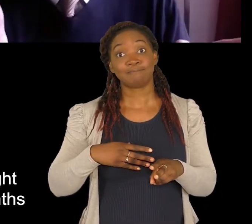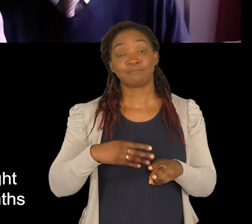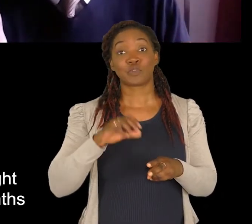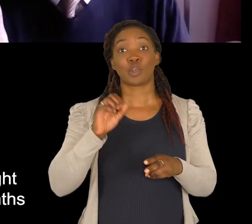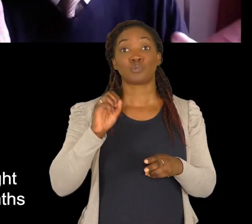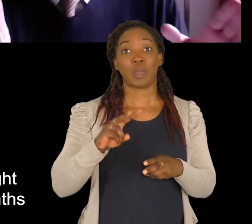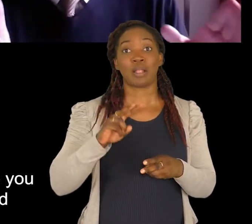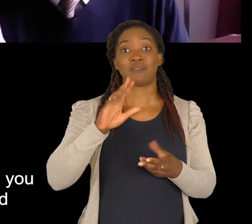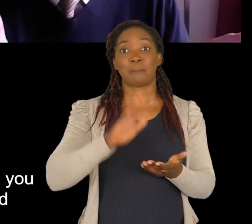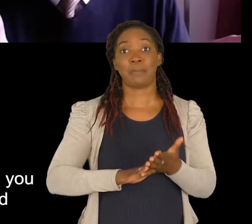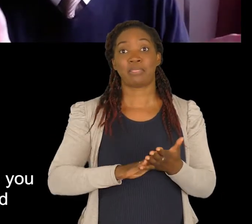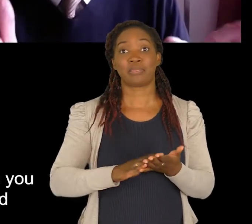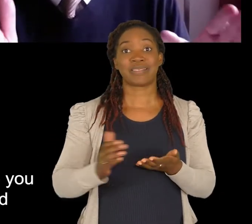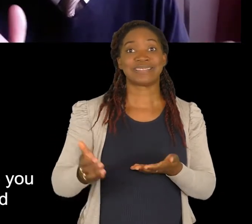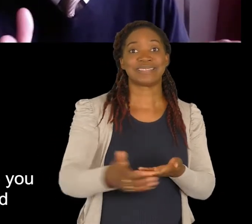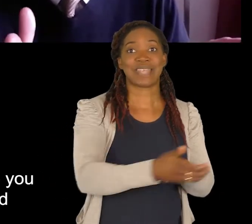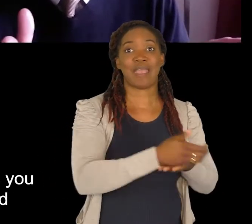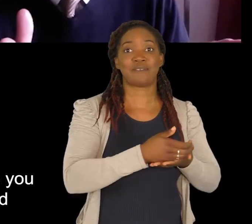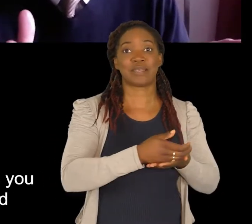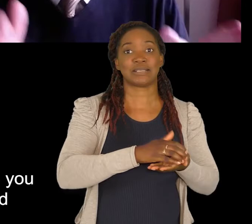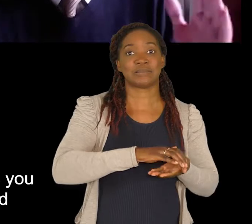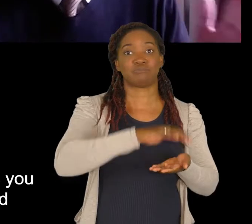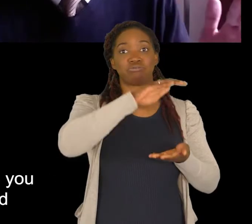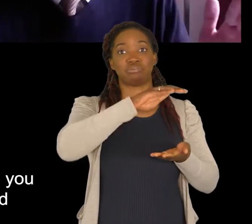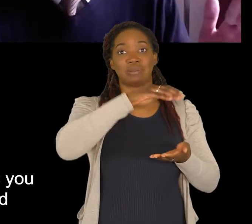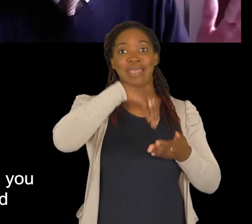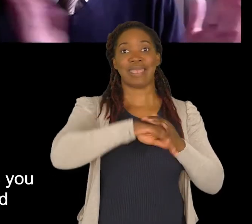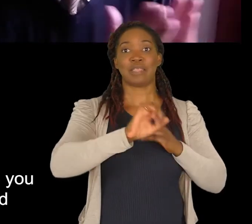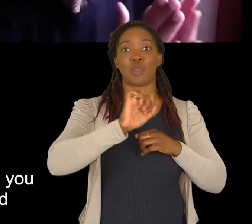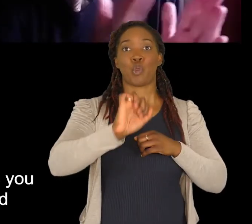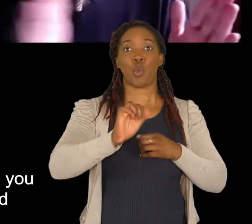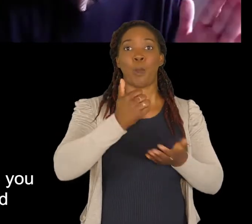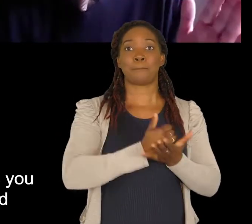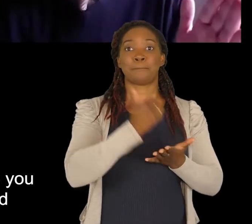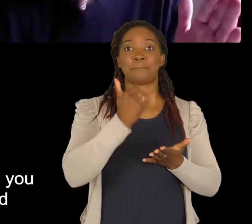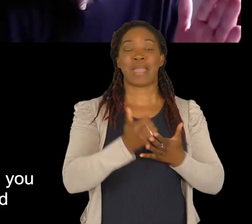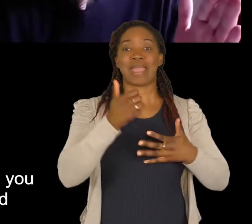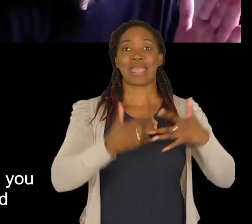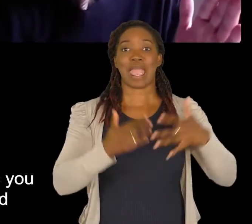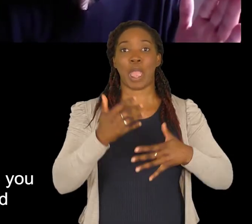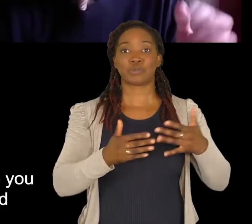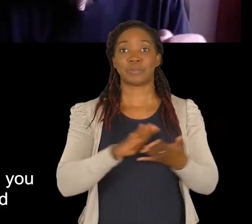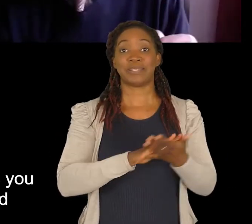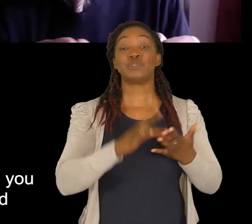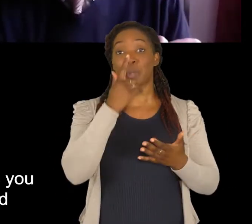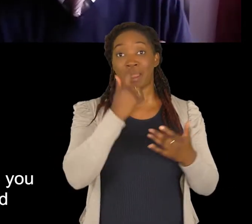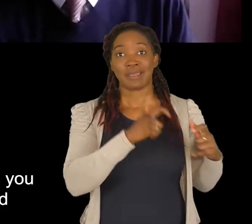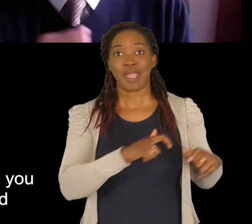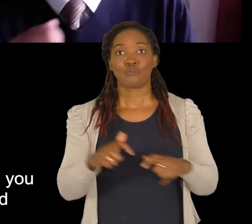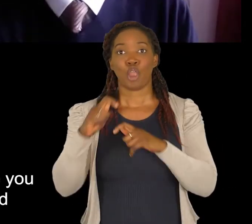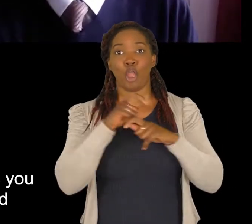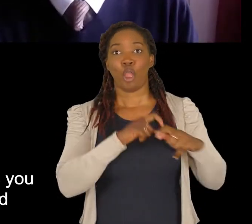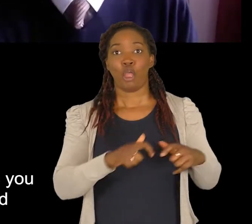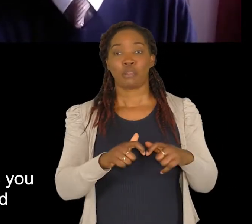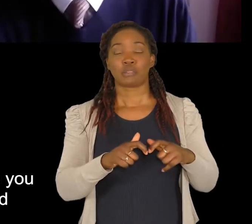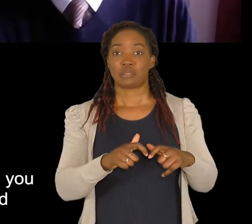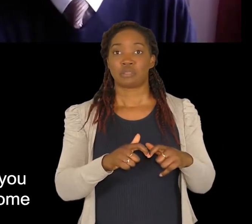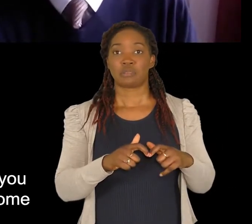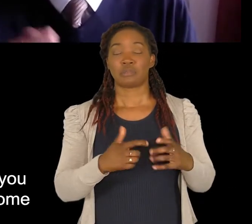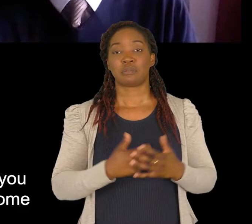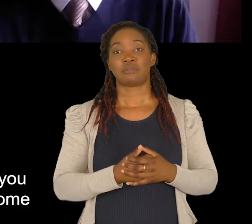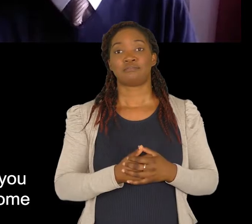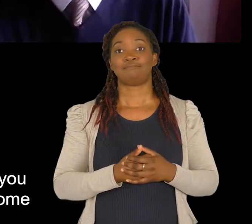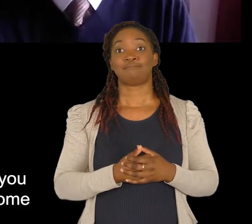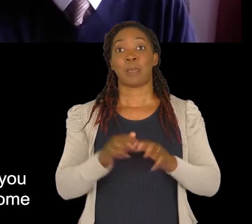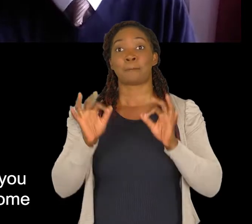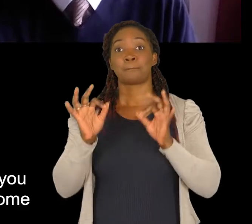12 months of savings in your account that would enable you to continue to exist, right? In an ideal world,